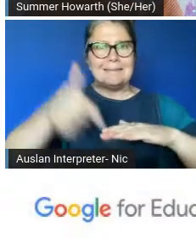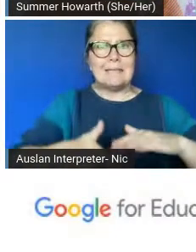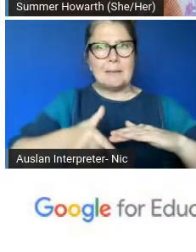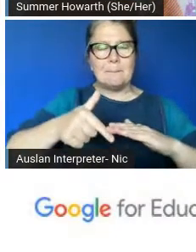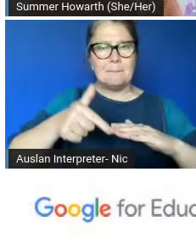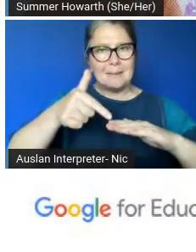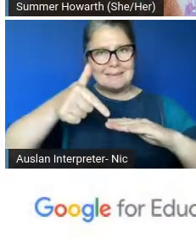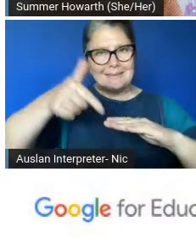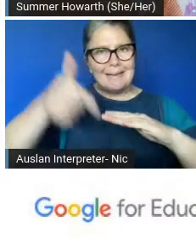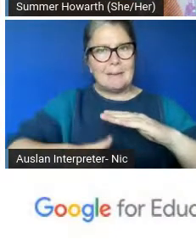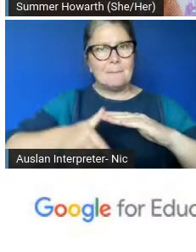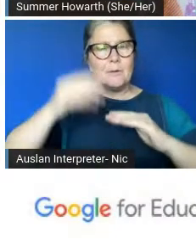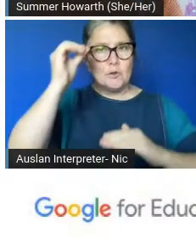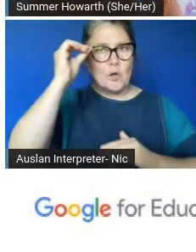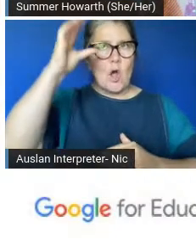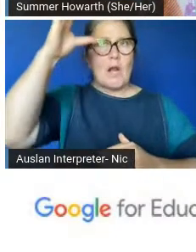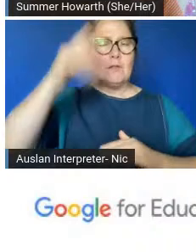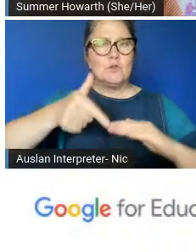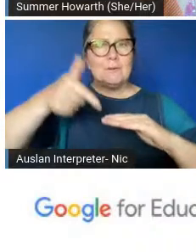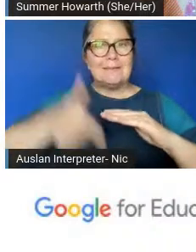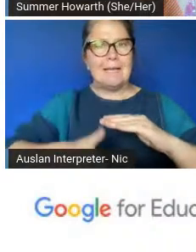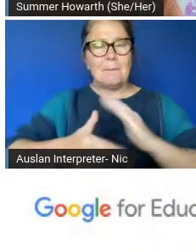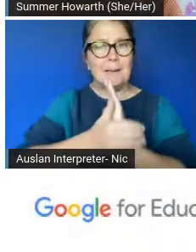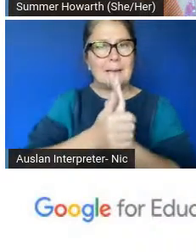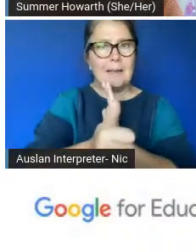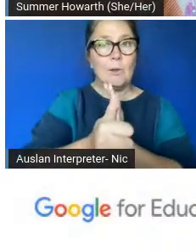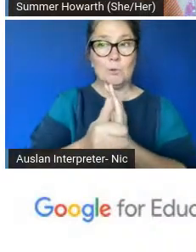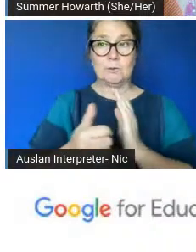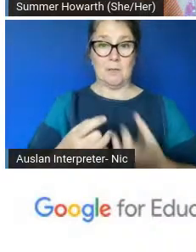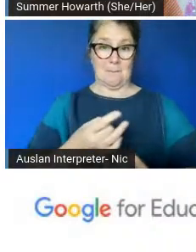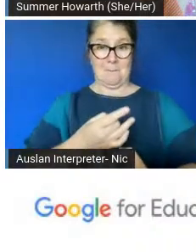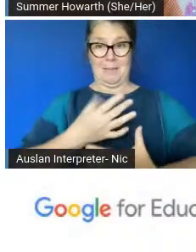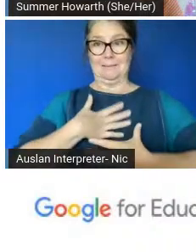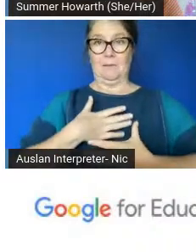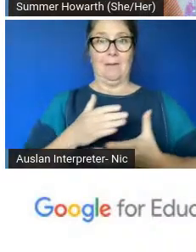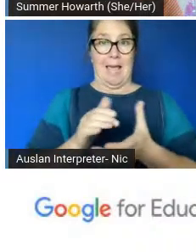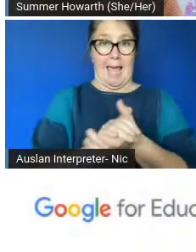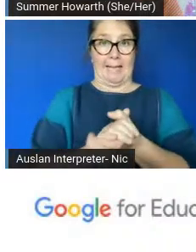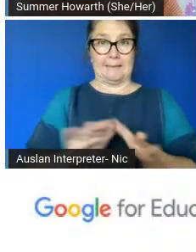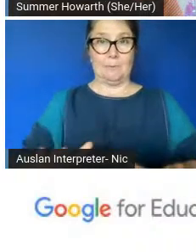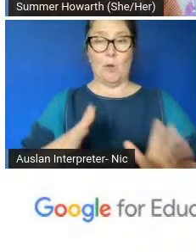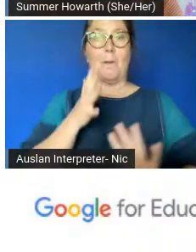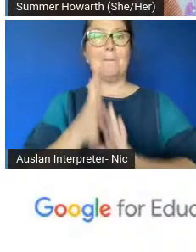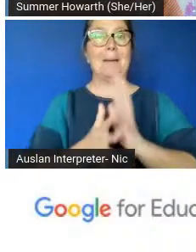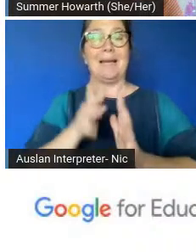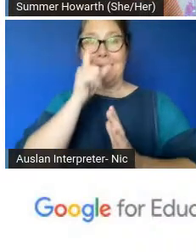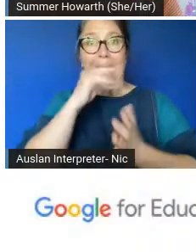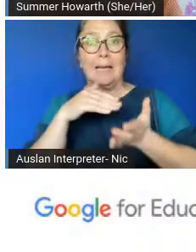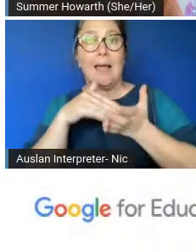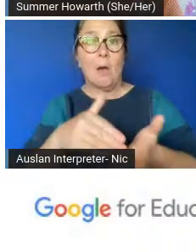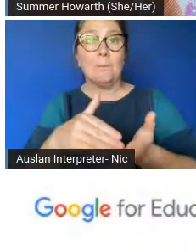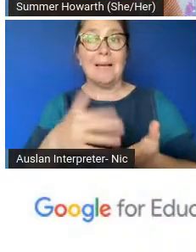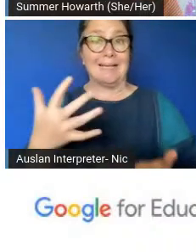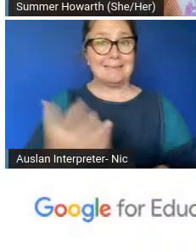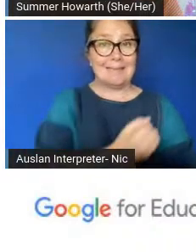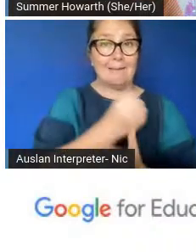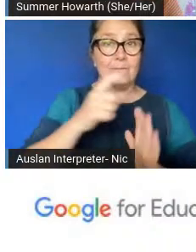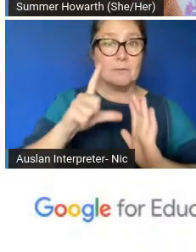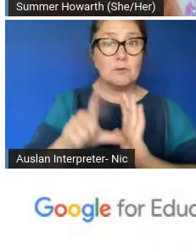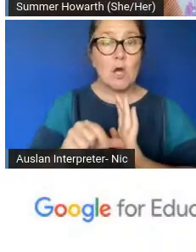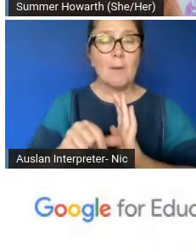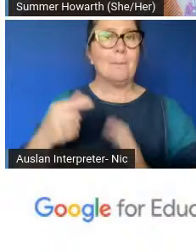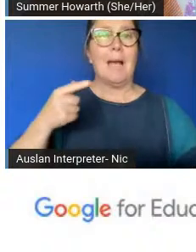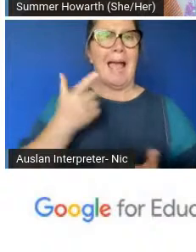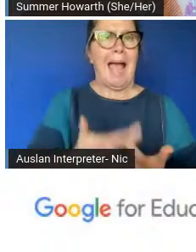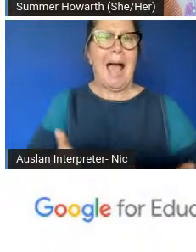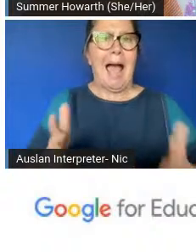the idea is, you know, as an expert, I can actually save you a lot of time by allowing you to know the